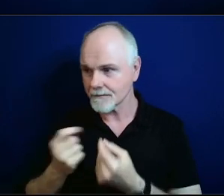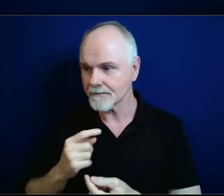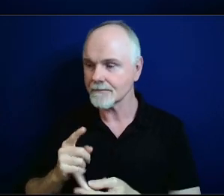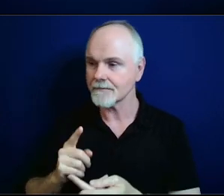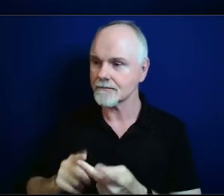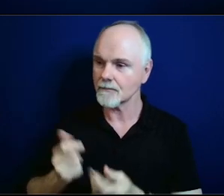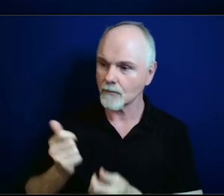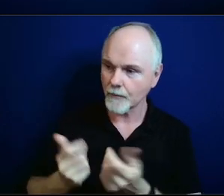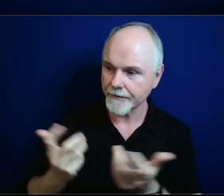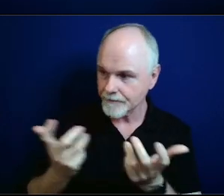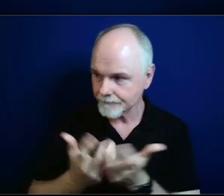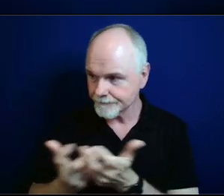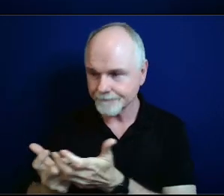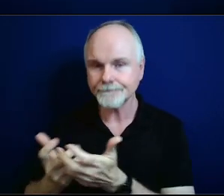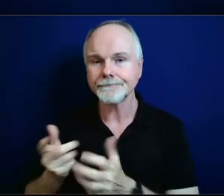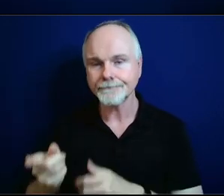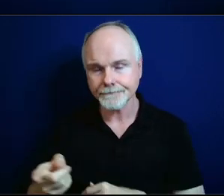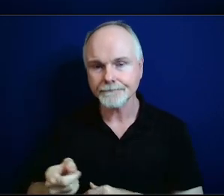future interventions.